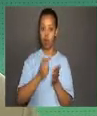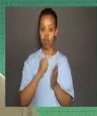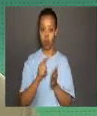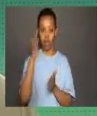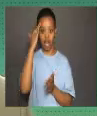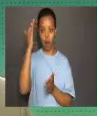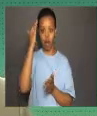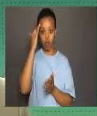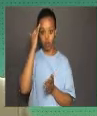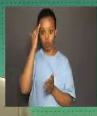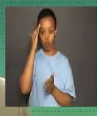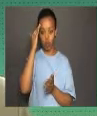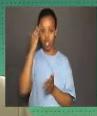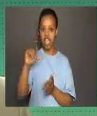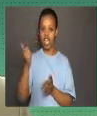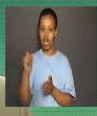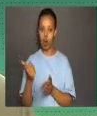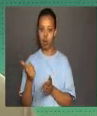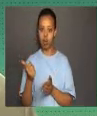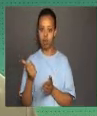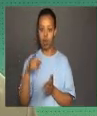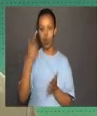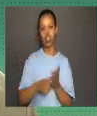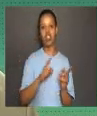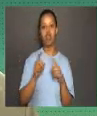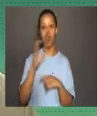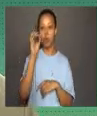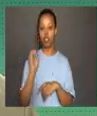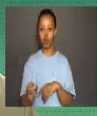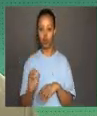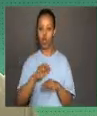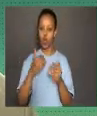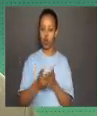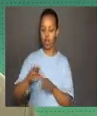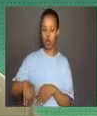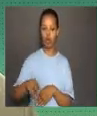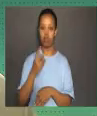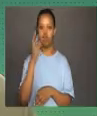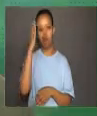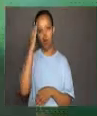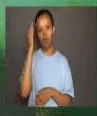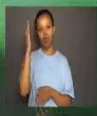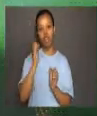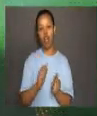molecule, it is possible to work out the percentage of all the others.